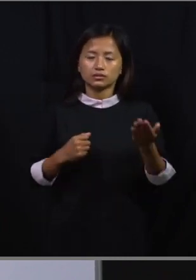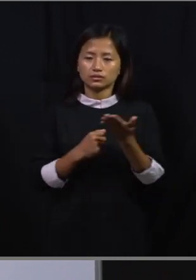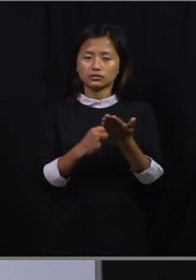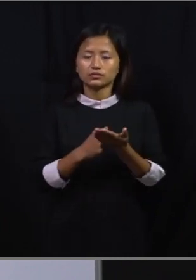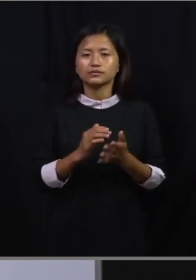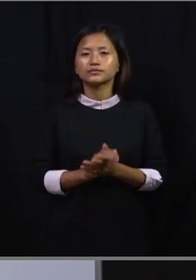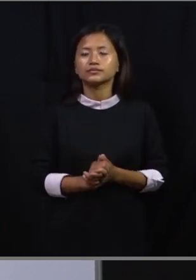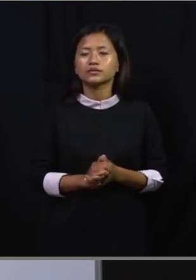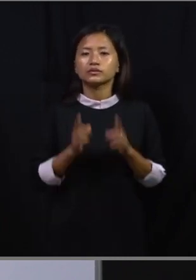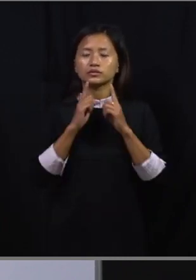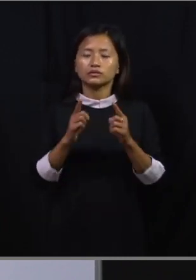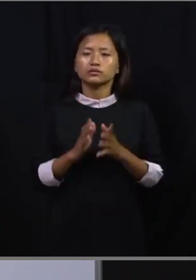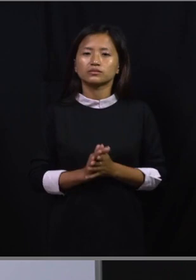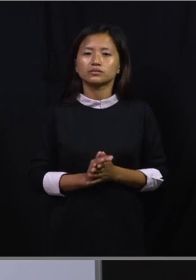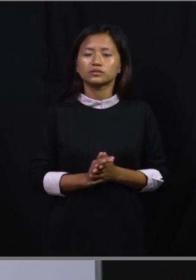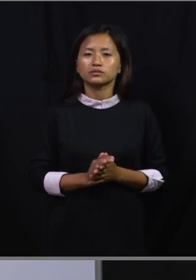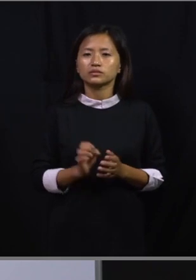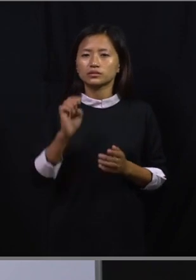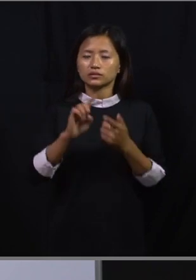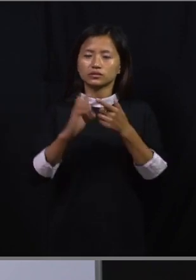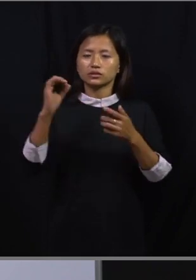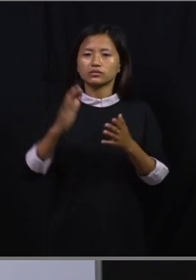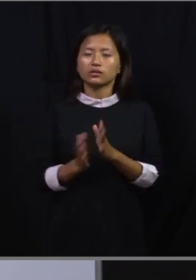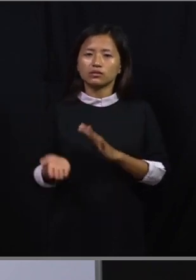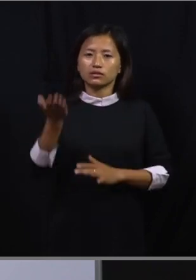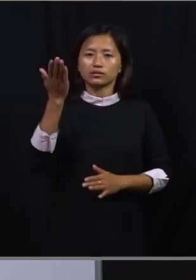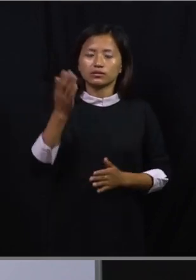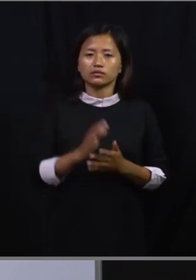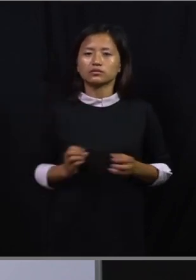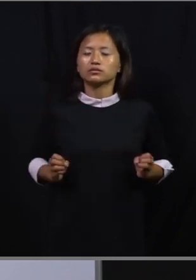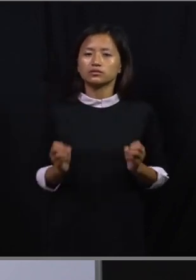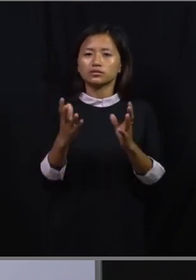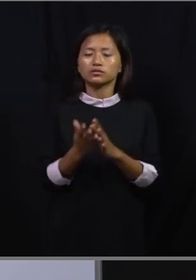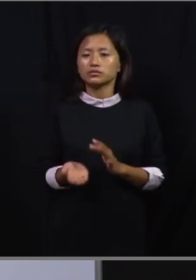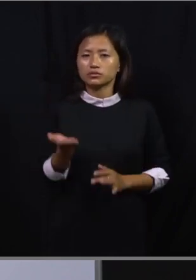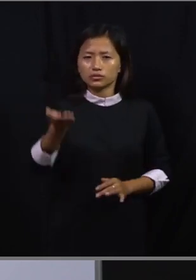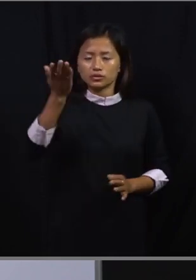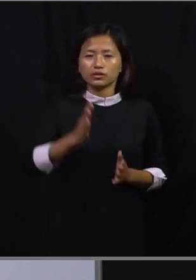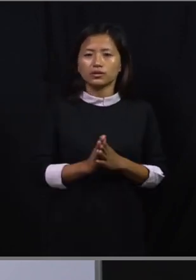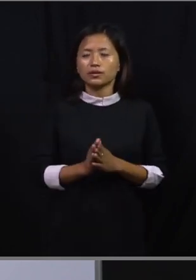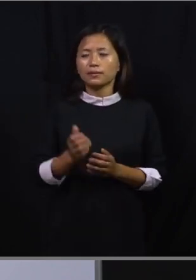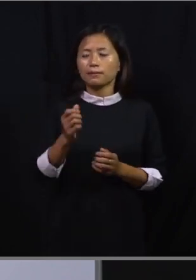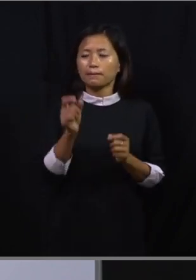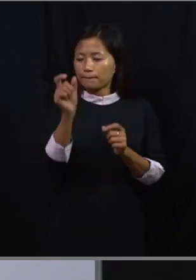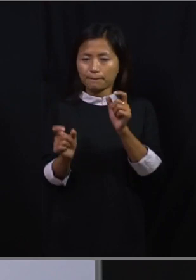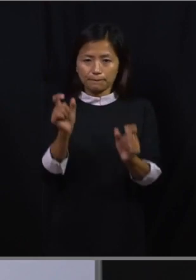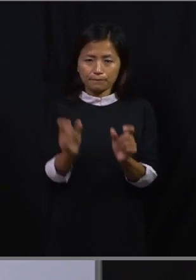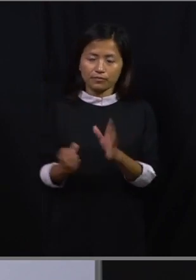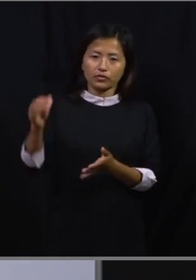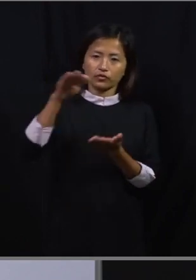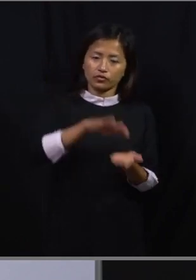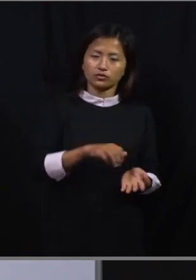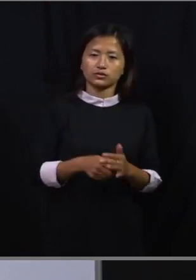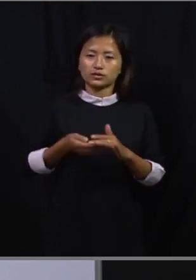assistance. But when the economic crisis and a high rate of inflation is started to grow, people fall under this. They